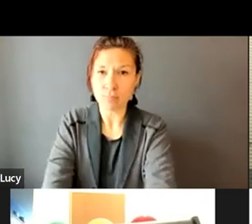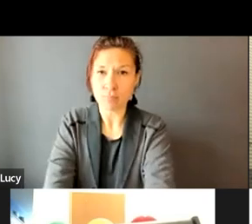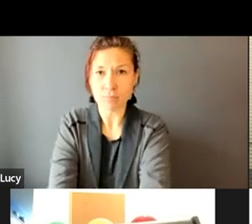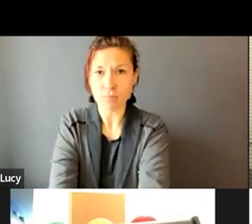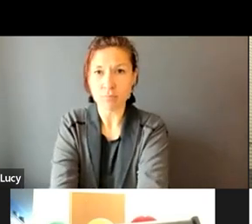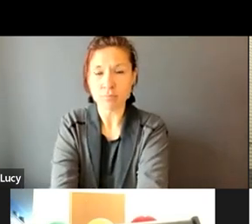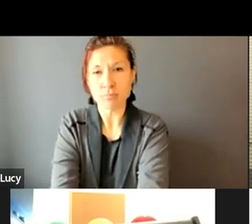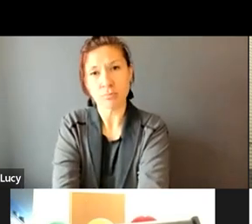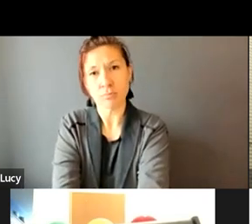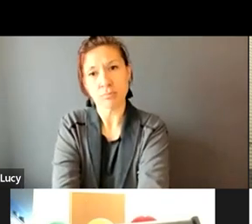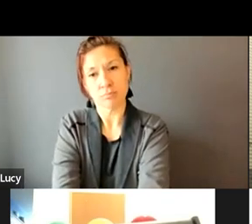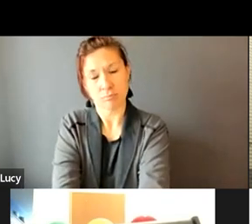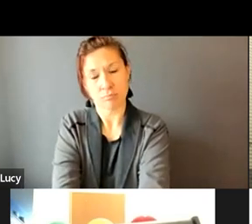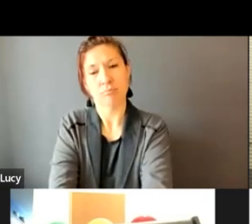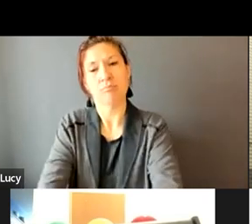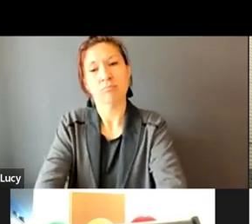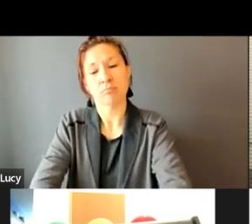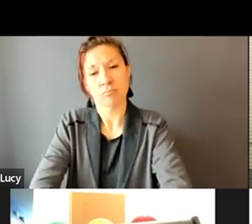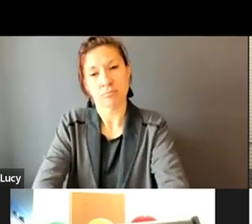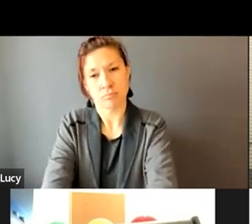Como Madre images